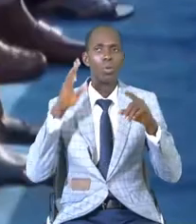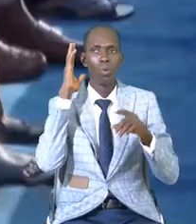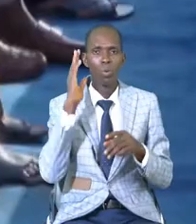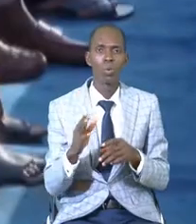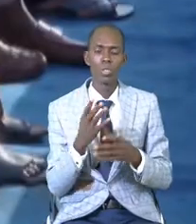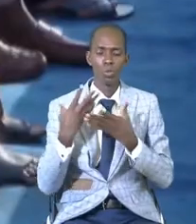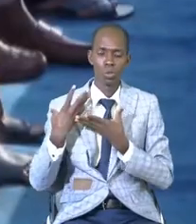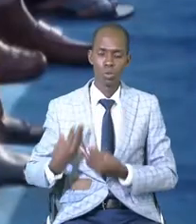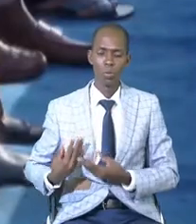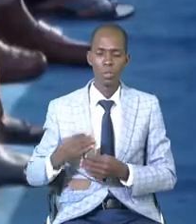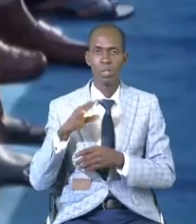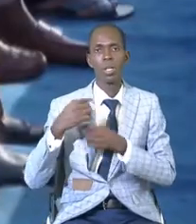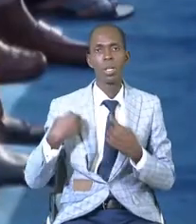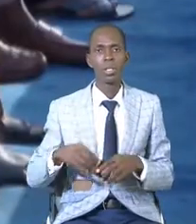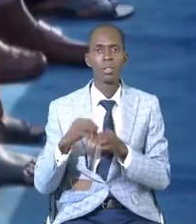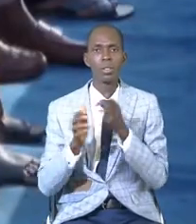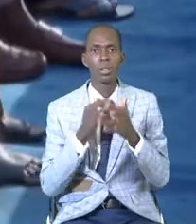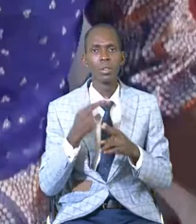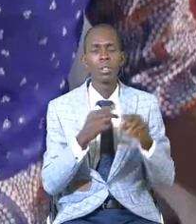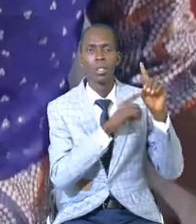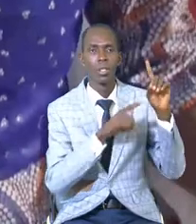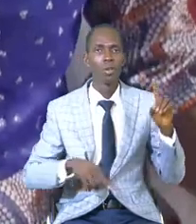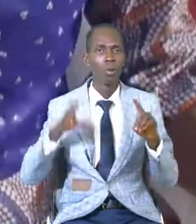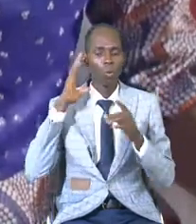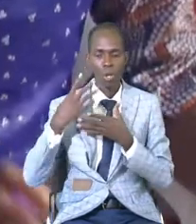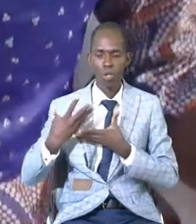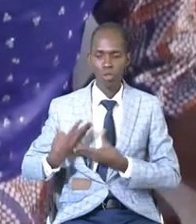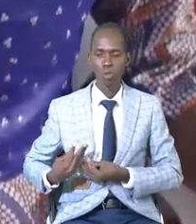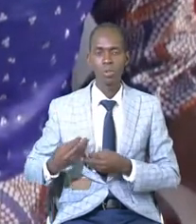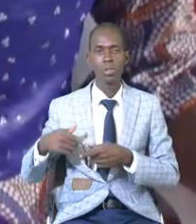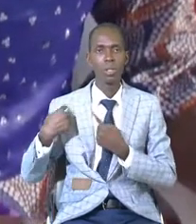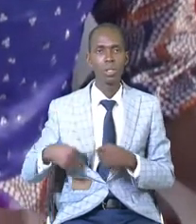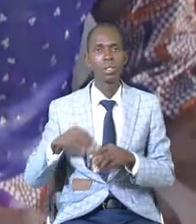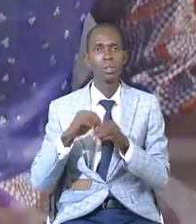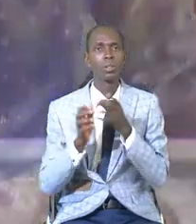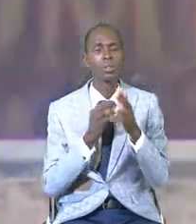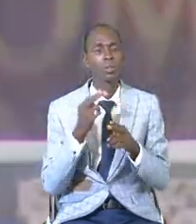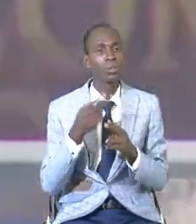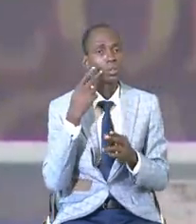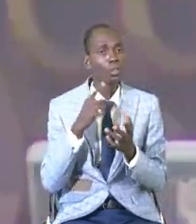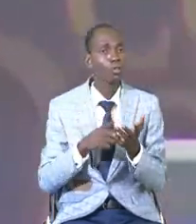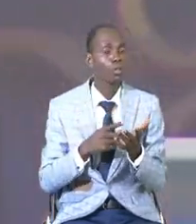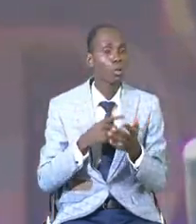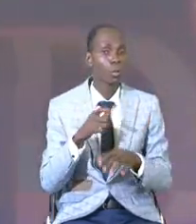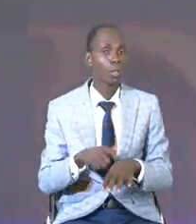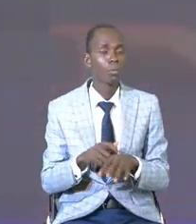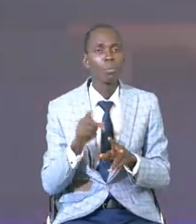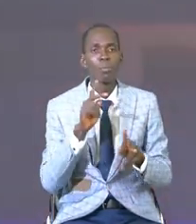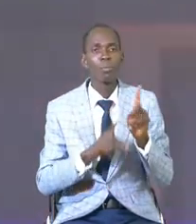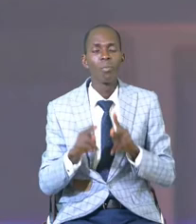heart. I said the Lord will soften your heart. You know, sometimes people are